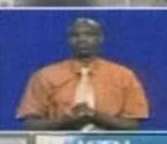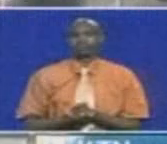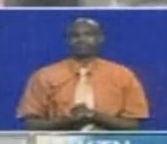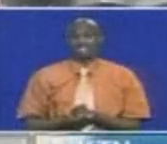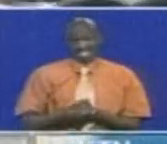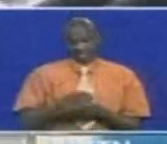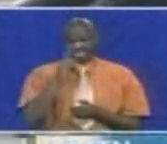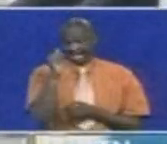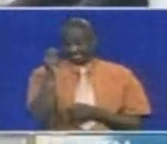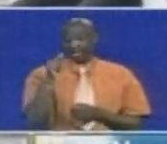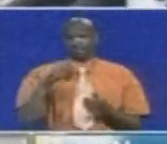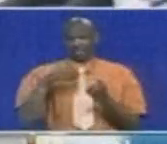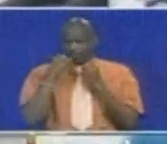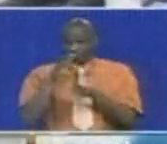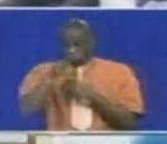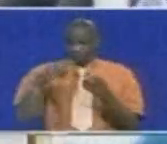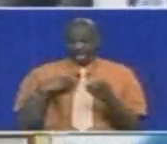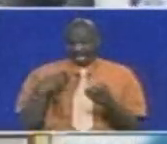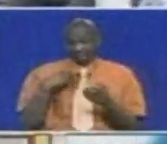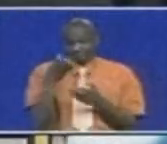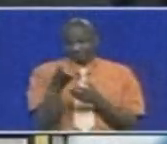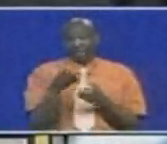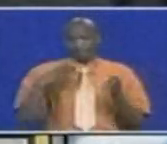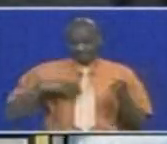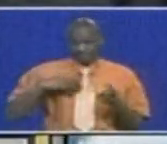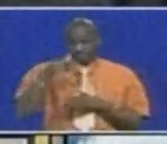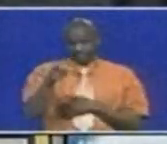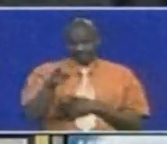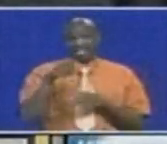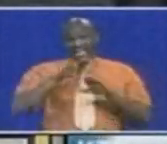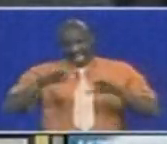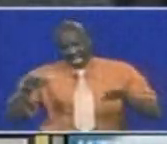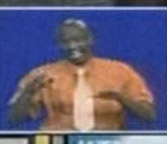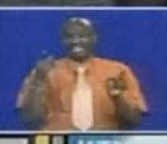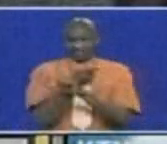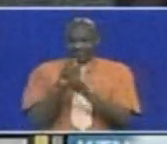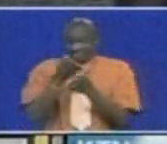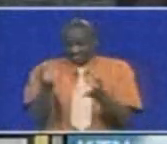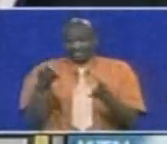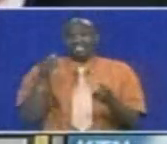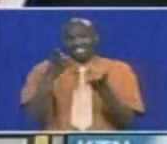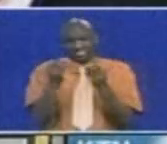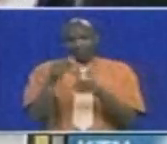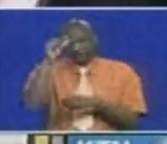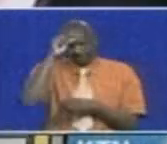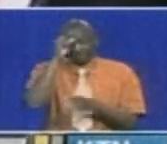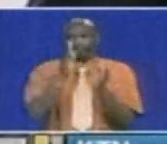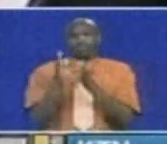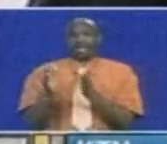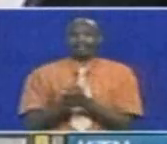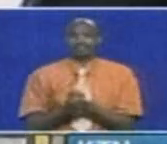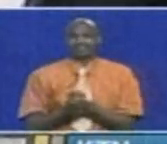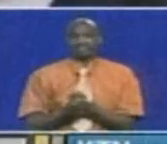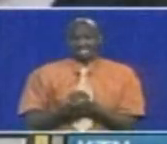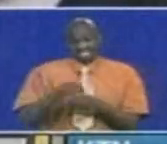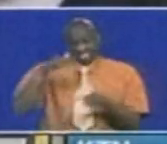The database will have biometric details of all persons, land and other assets, making it easy for the government to plan. The